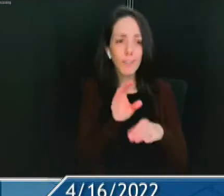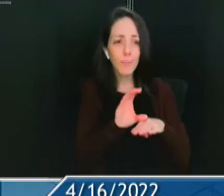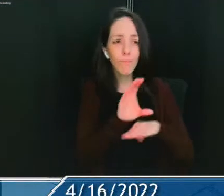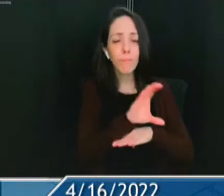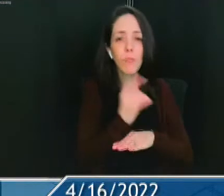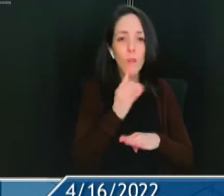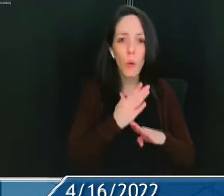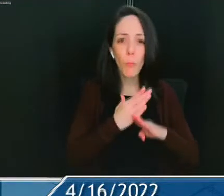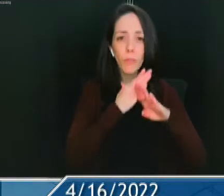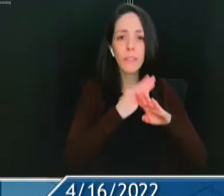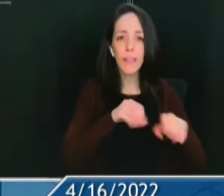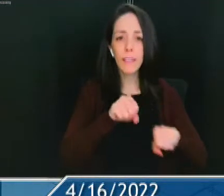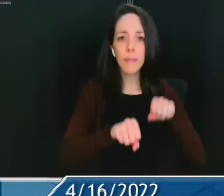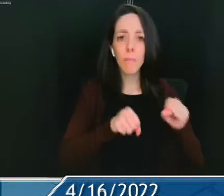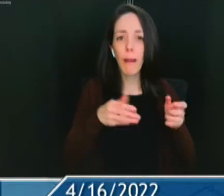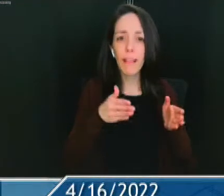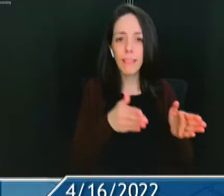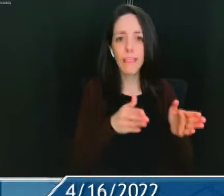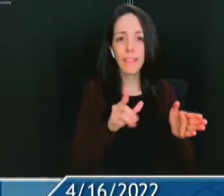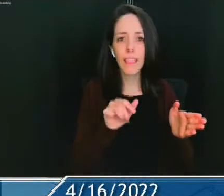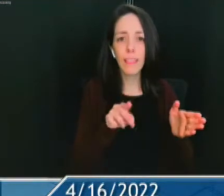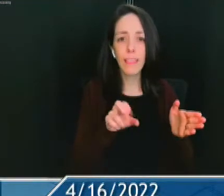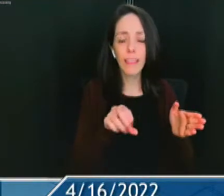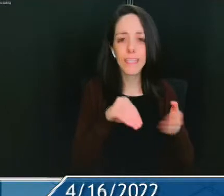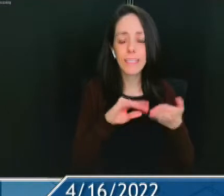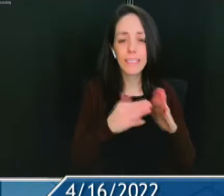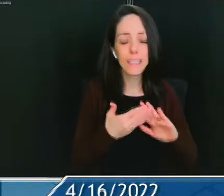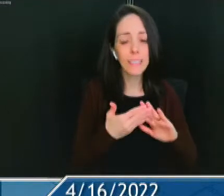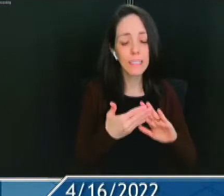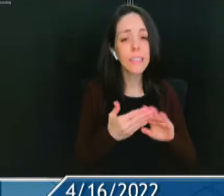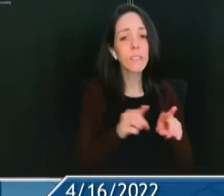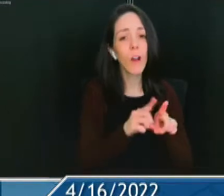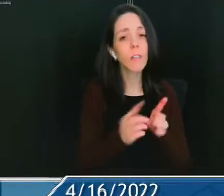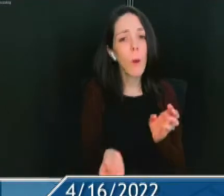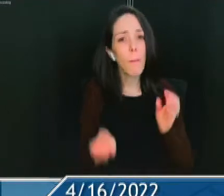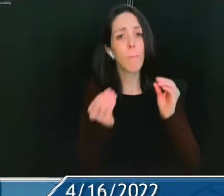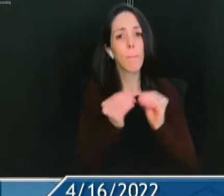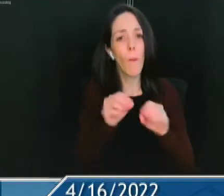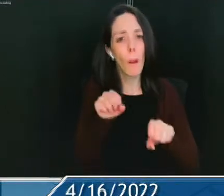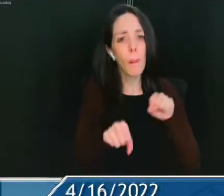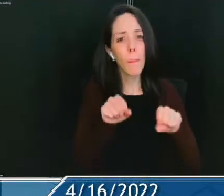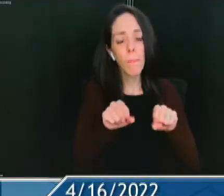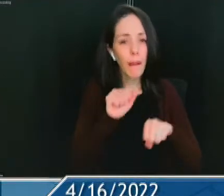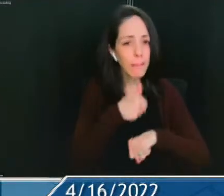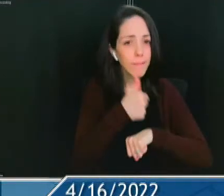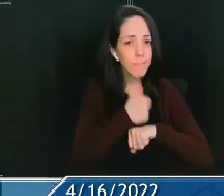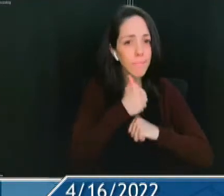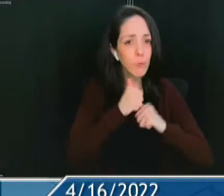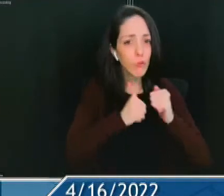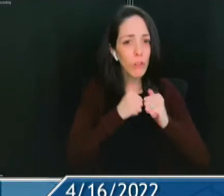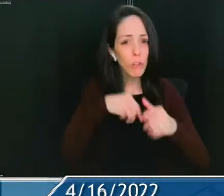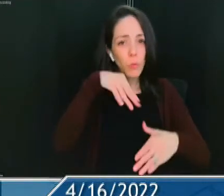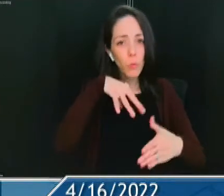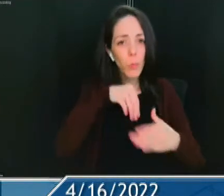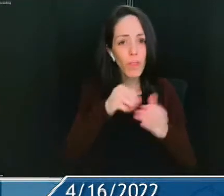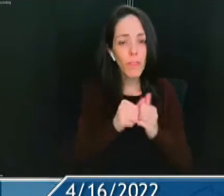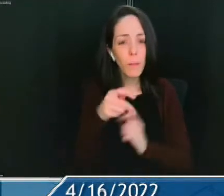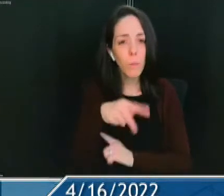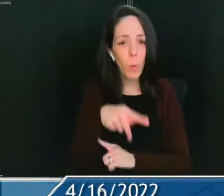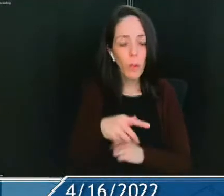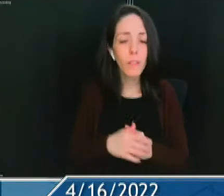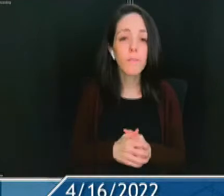our city. And in general, more safe and protected bike infrastructure. This year, my children and I tried